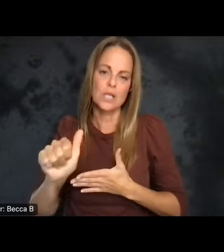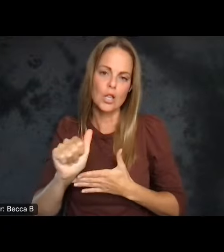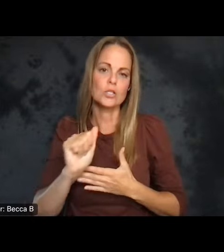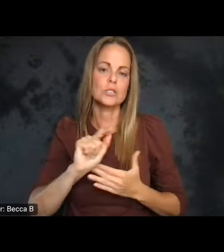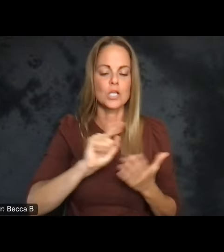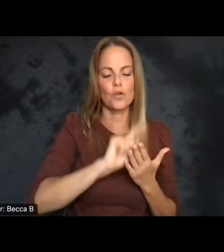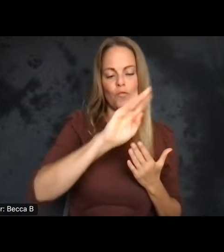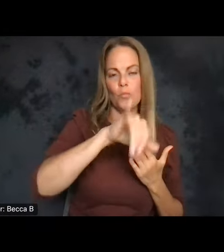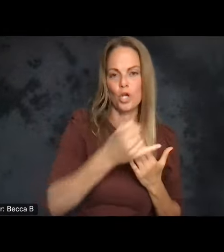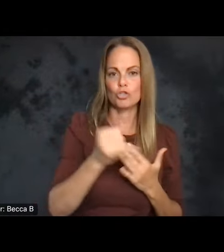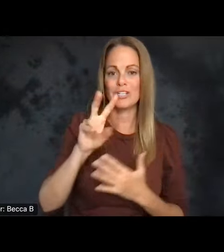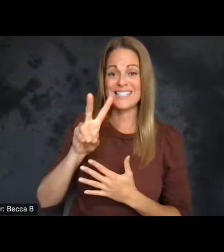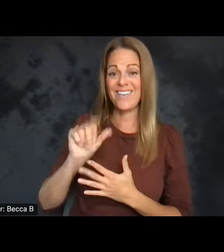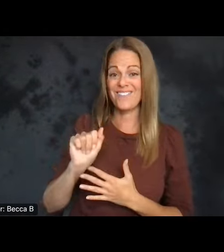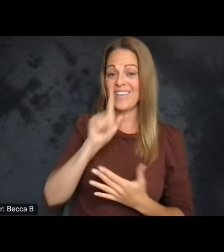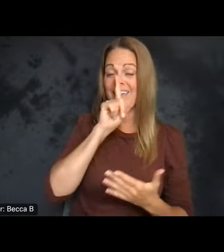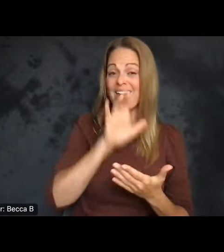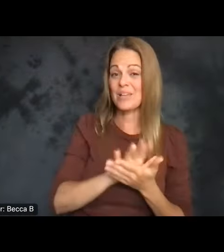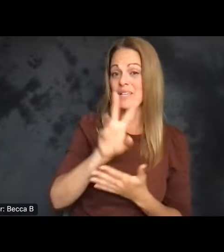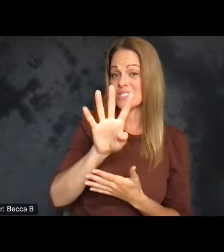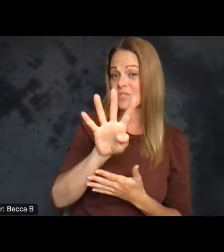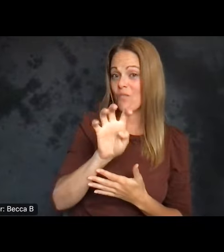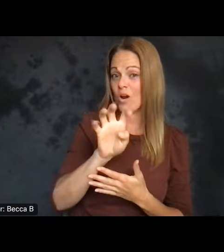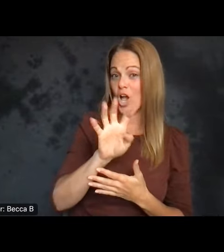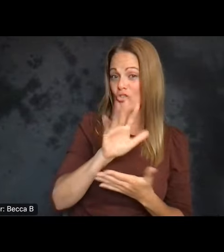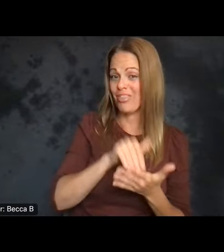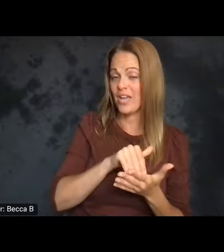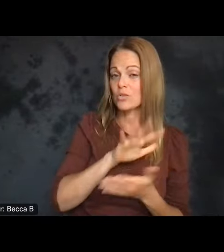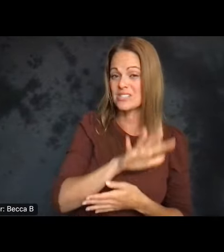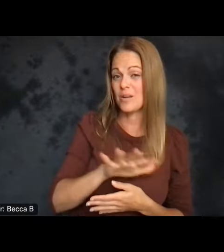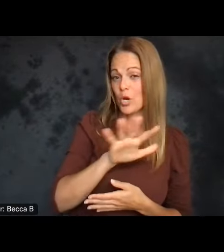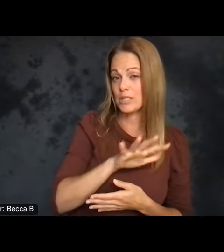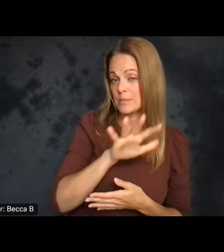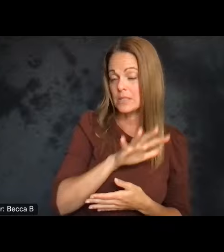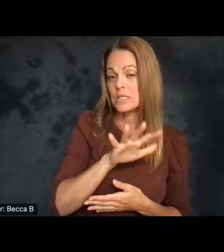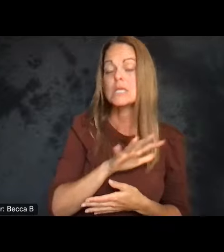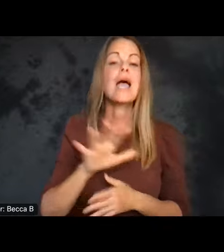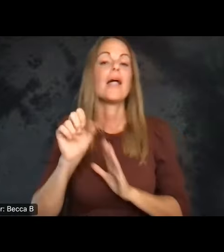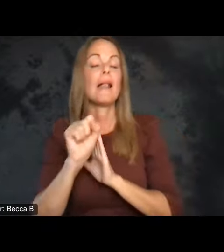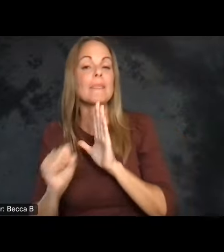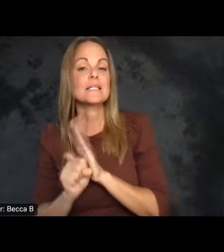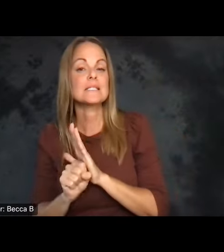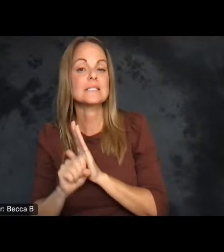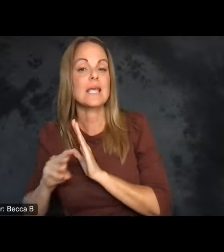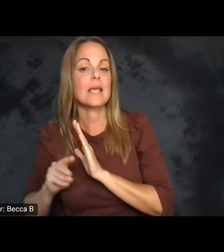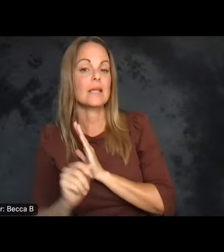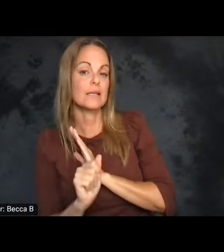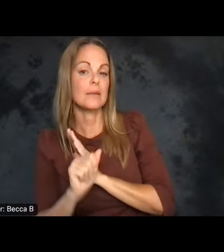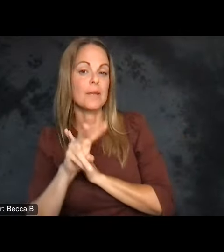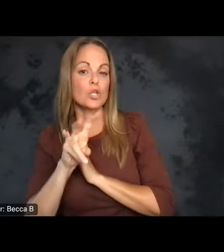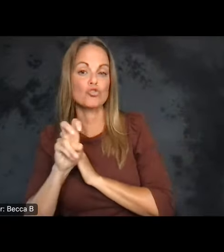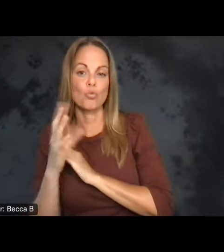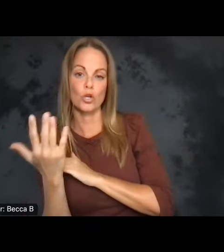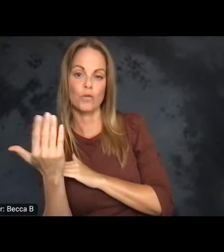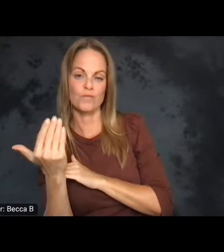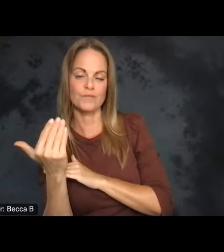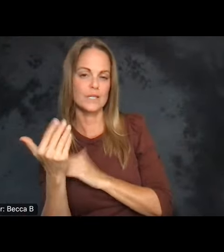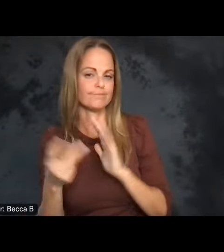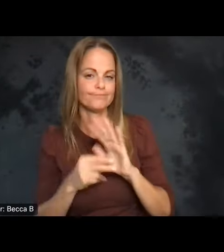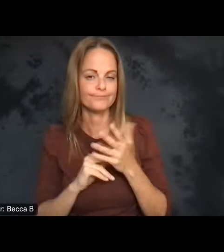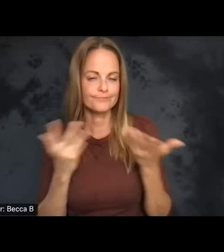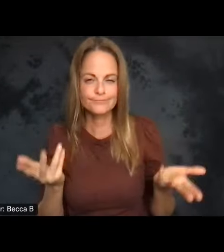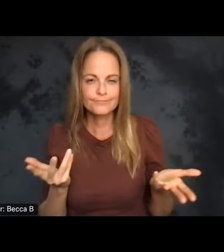be committed to $400,000 approximately. And then the state would continue to pay the $215,000. So what this means is